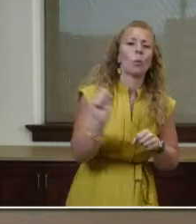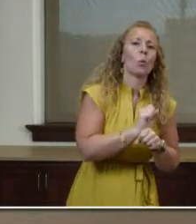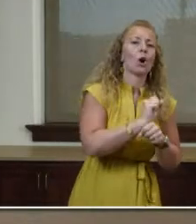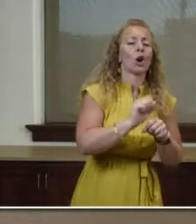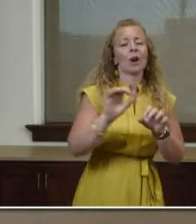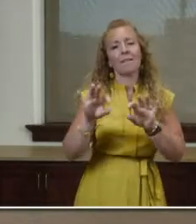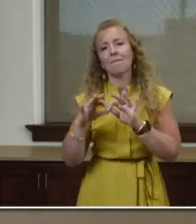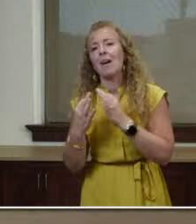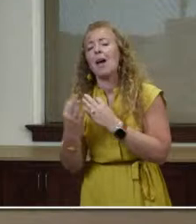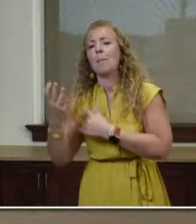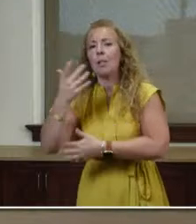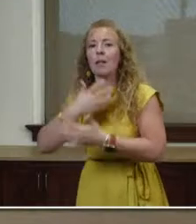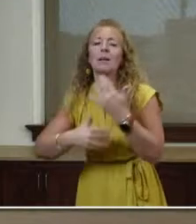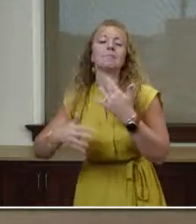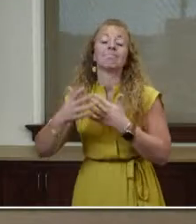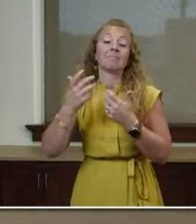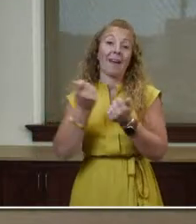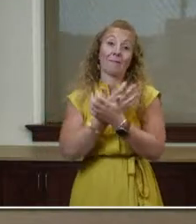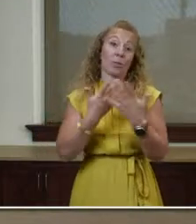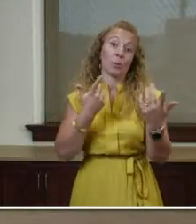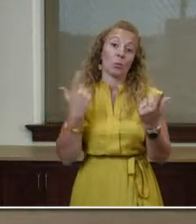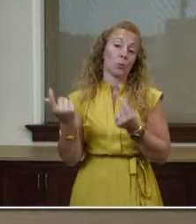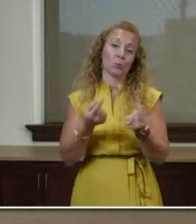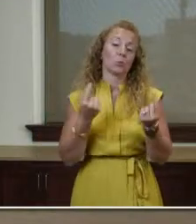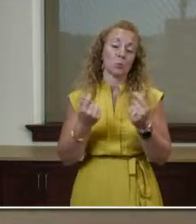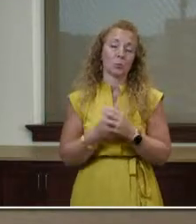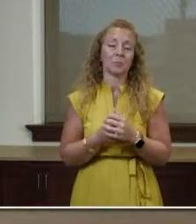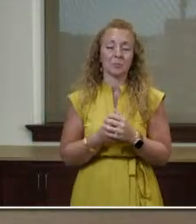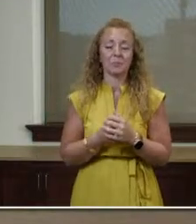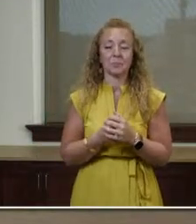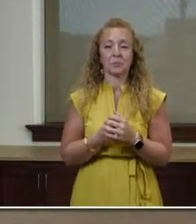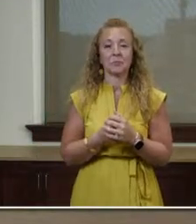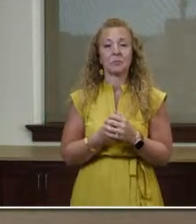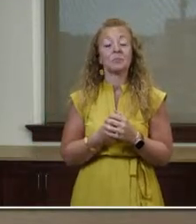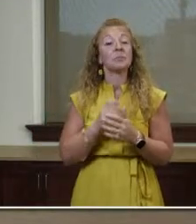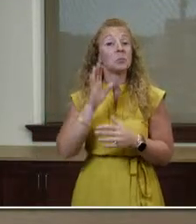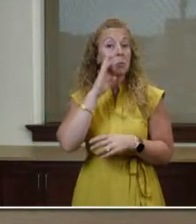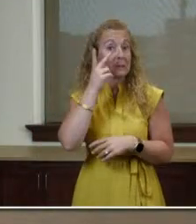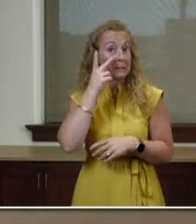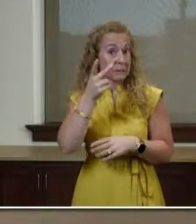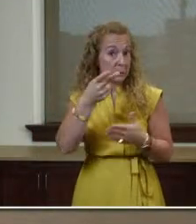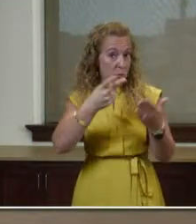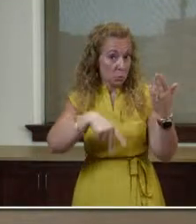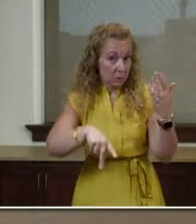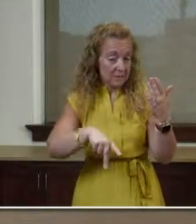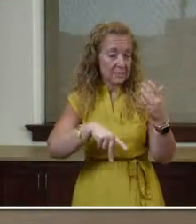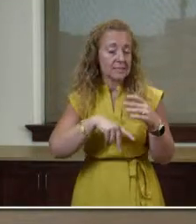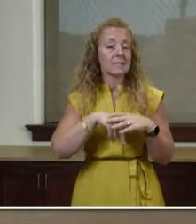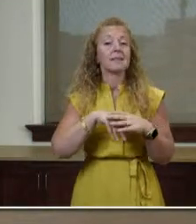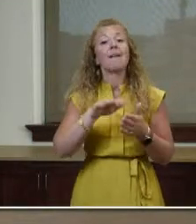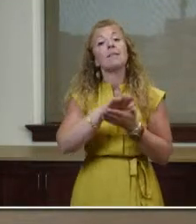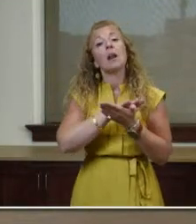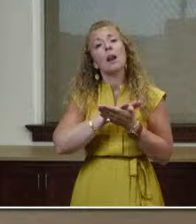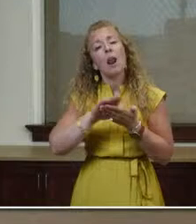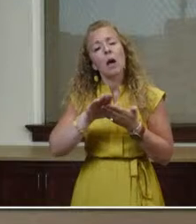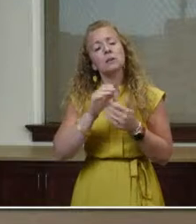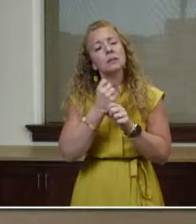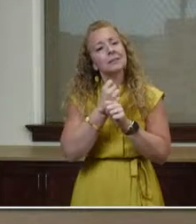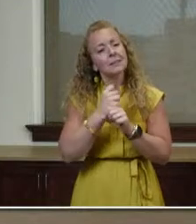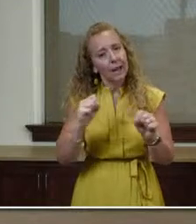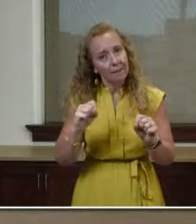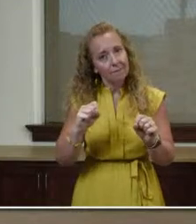family, we can do all the things that we want to be able to do. So we'll be with you again in a couple weeks. Have a nice,